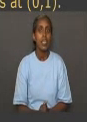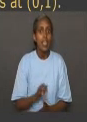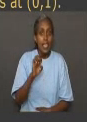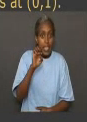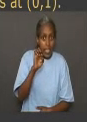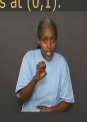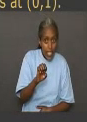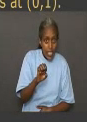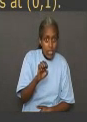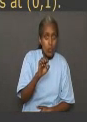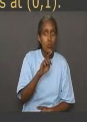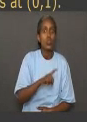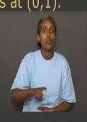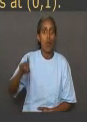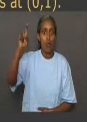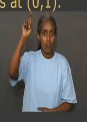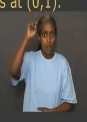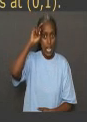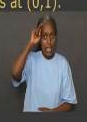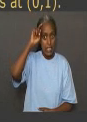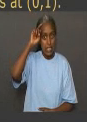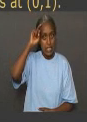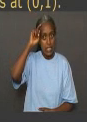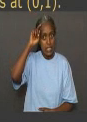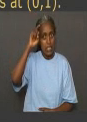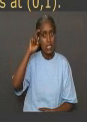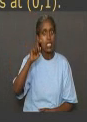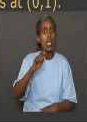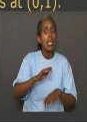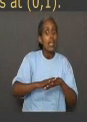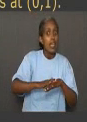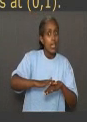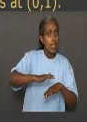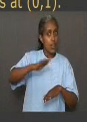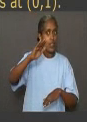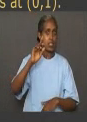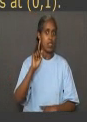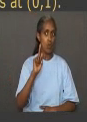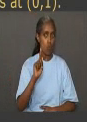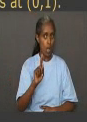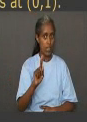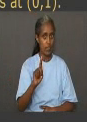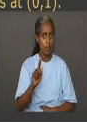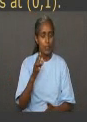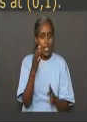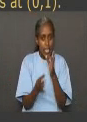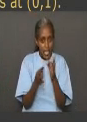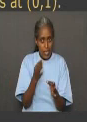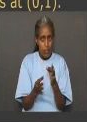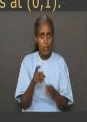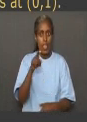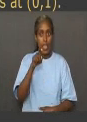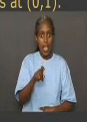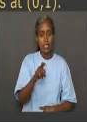E to the power of x is thus greater than 1 if